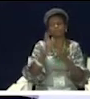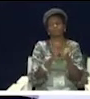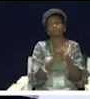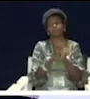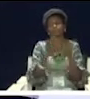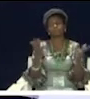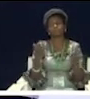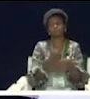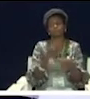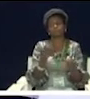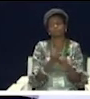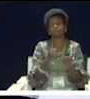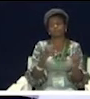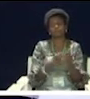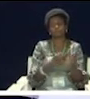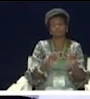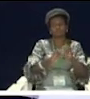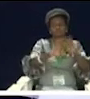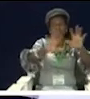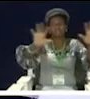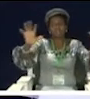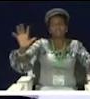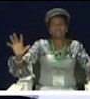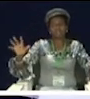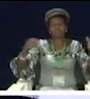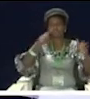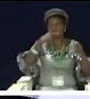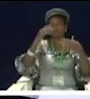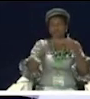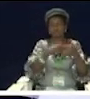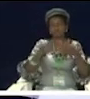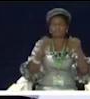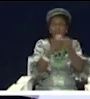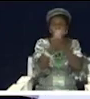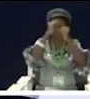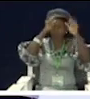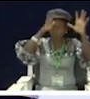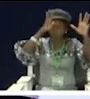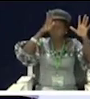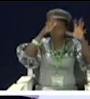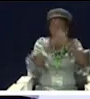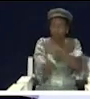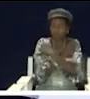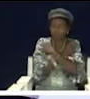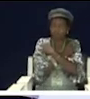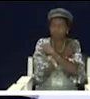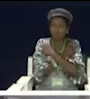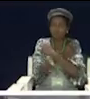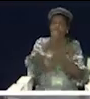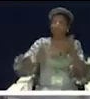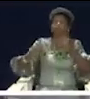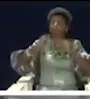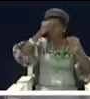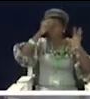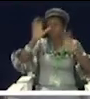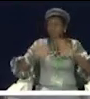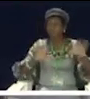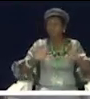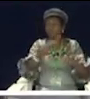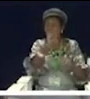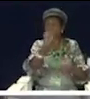it abundantly clear, whomsoever the Father loves, what does the Father do?